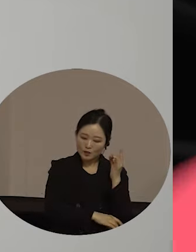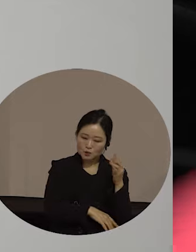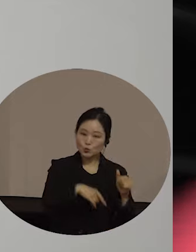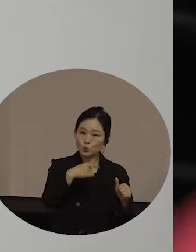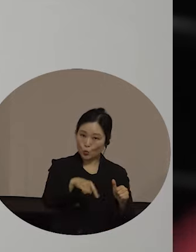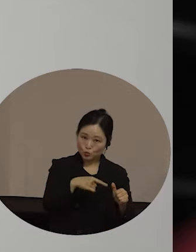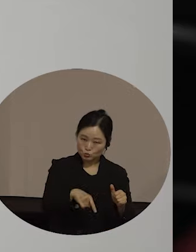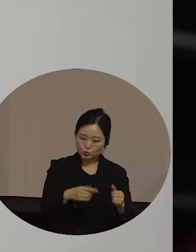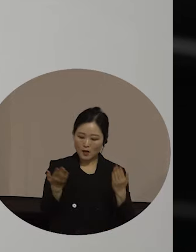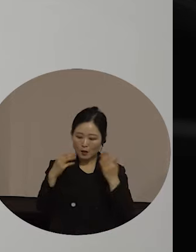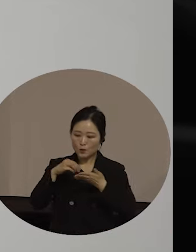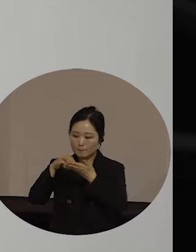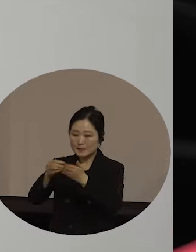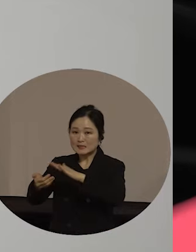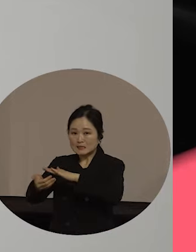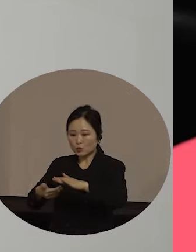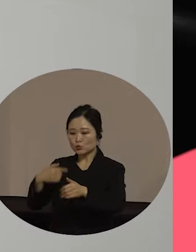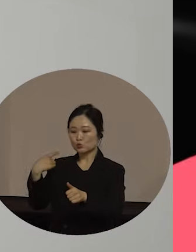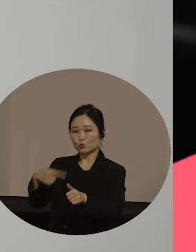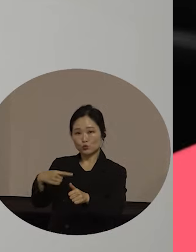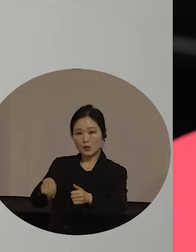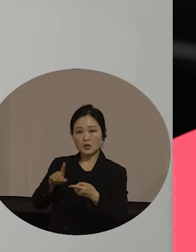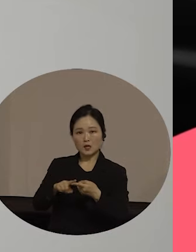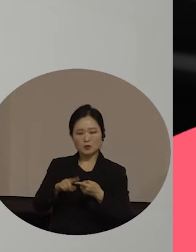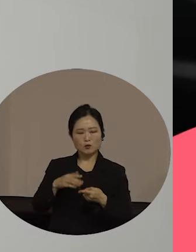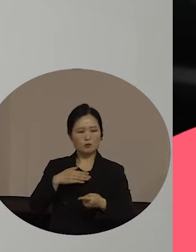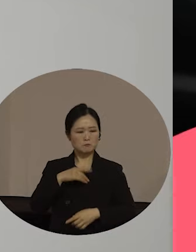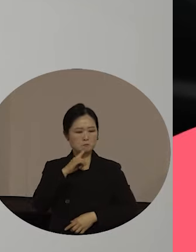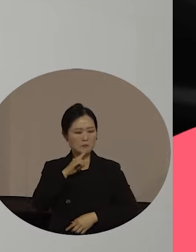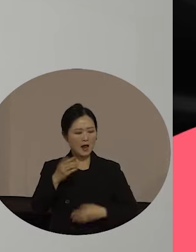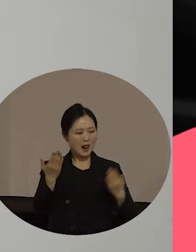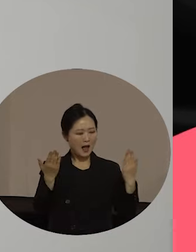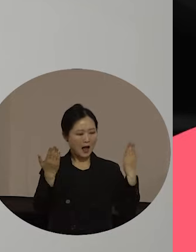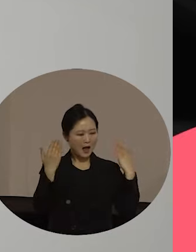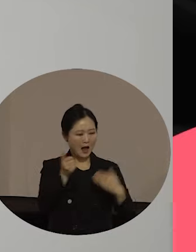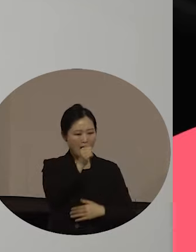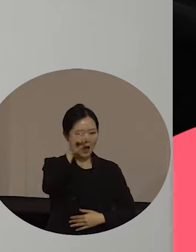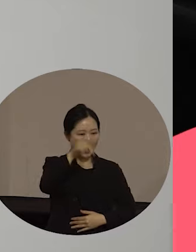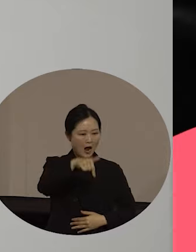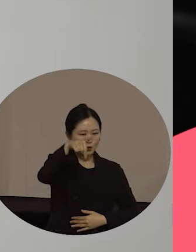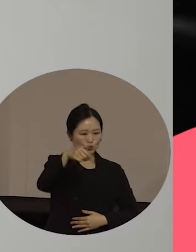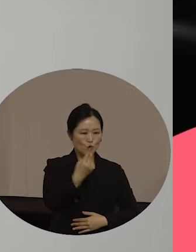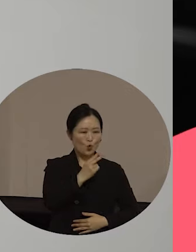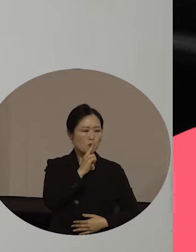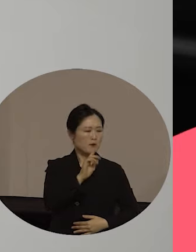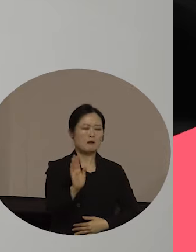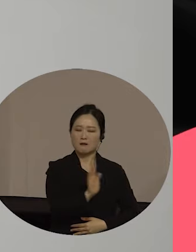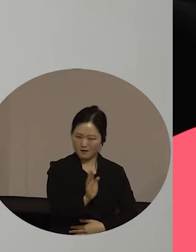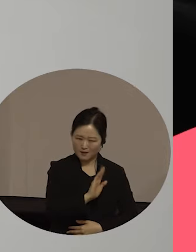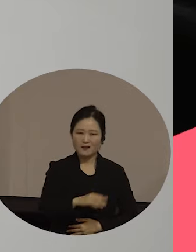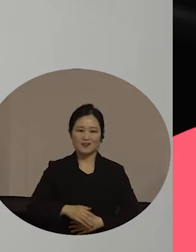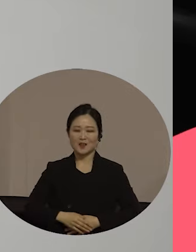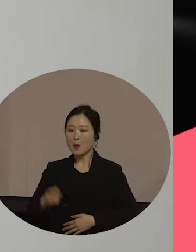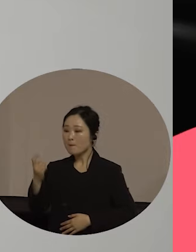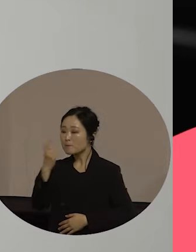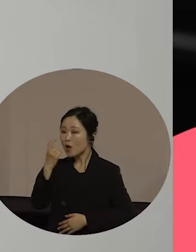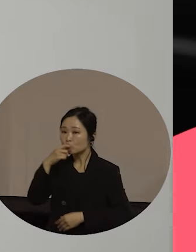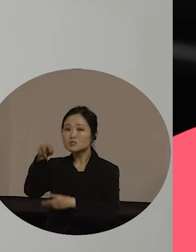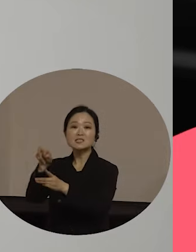schools anymore, but we call them learning centers. And we consider, I would like to see them, the school or the learning center, as the